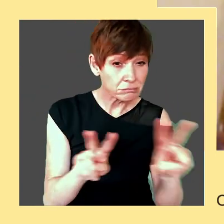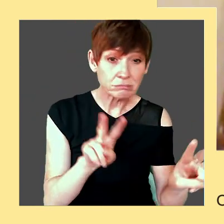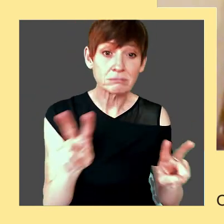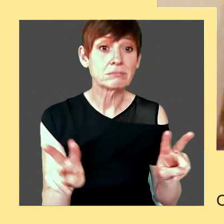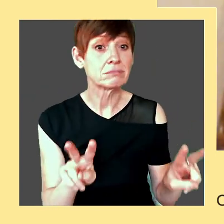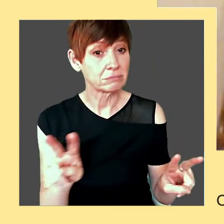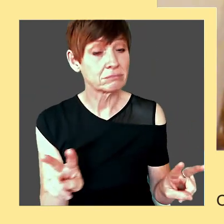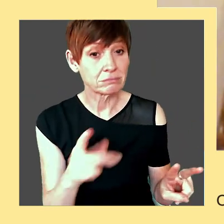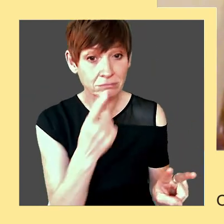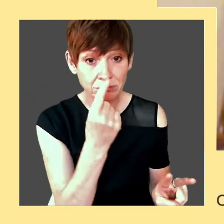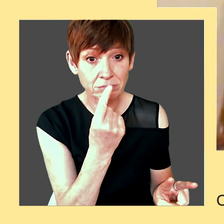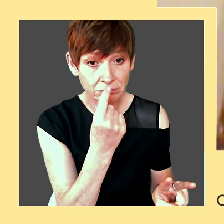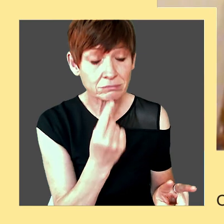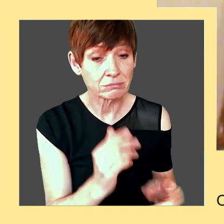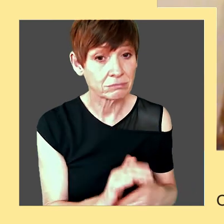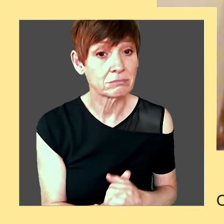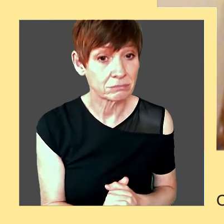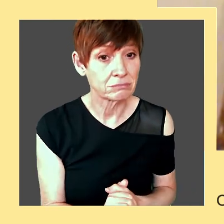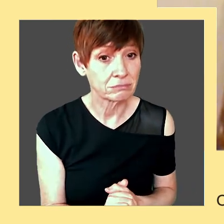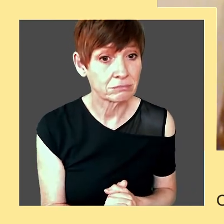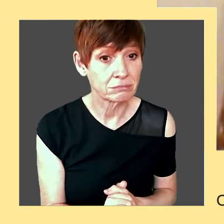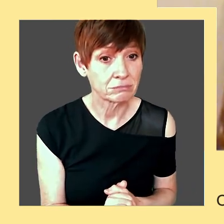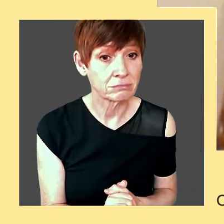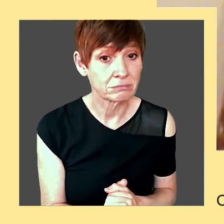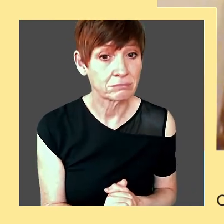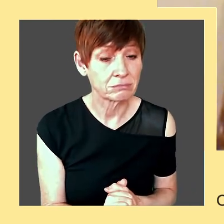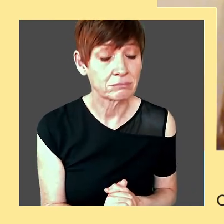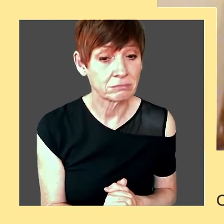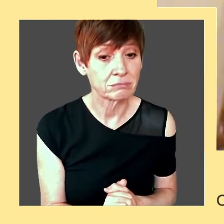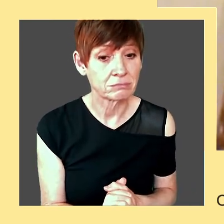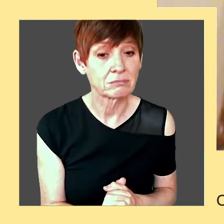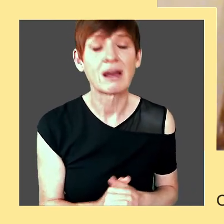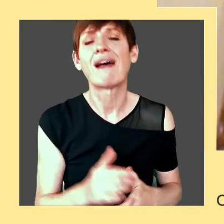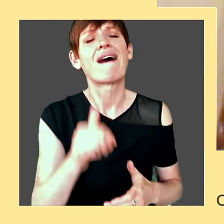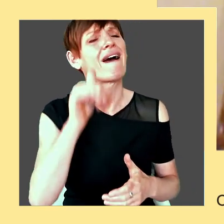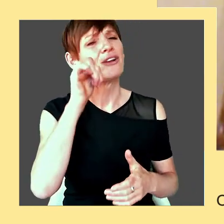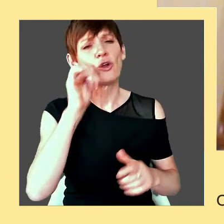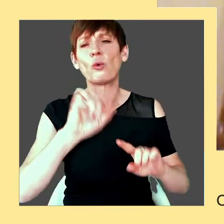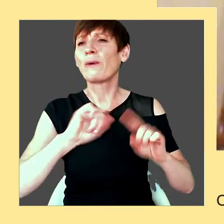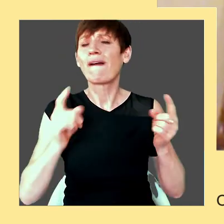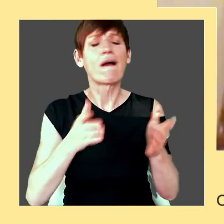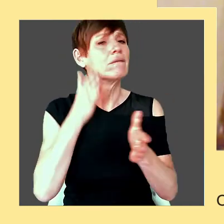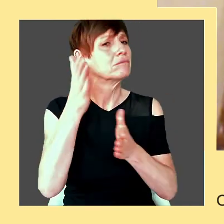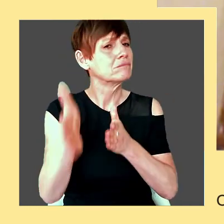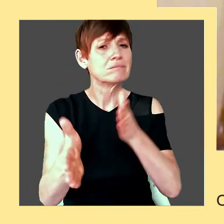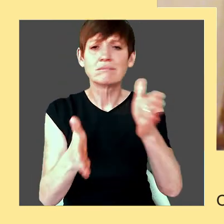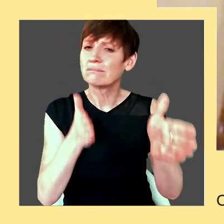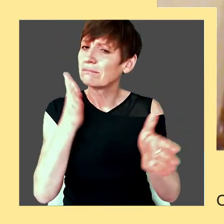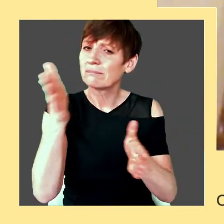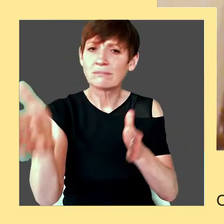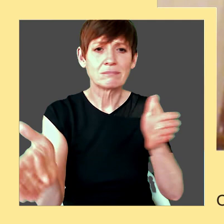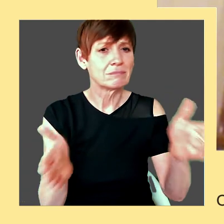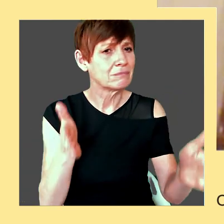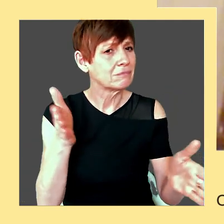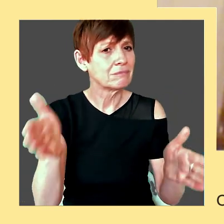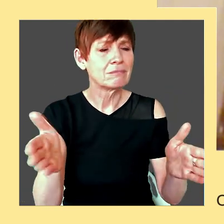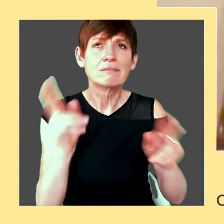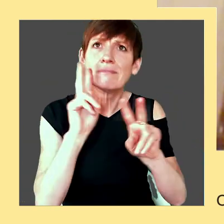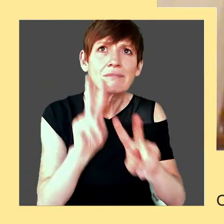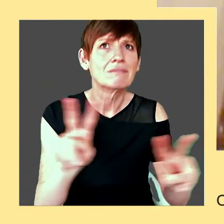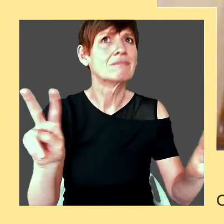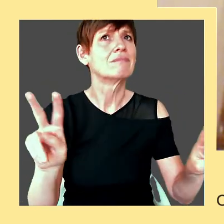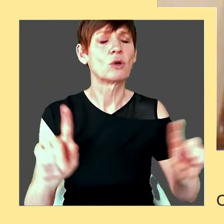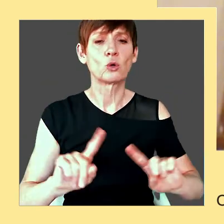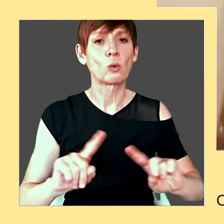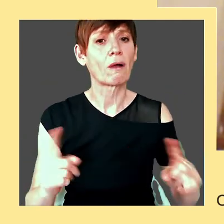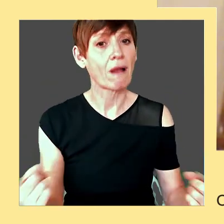I know it is far away from going to the gallery and, you know, experience the artwork, but it